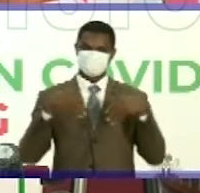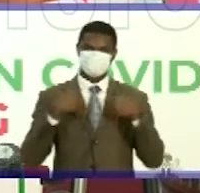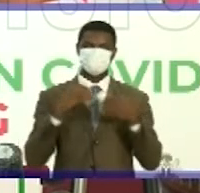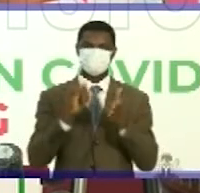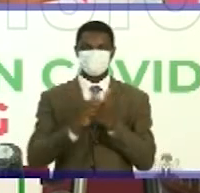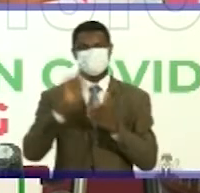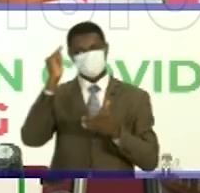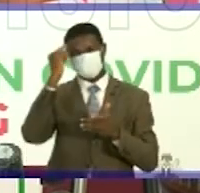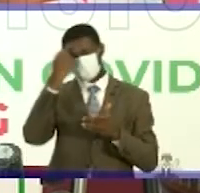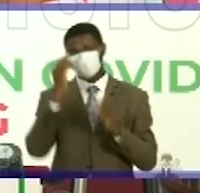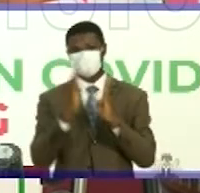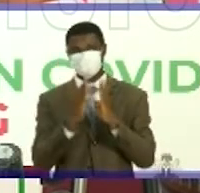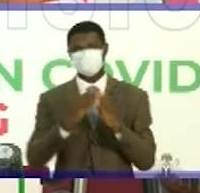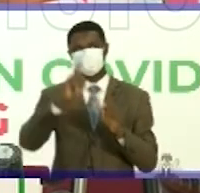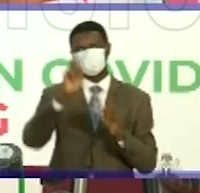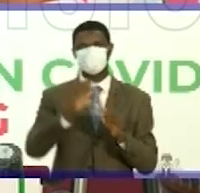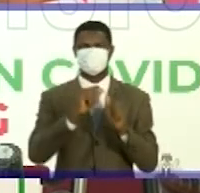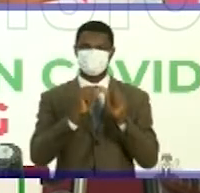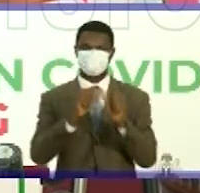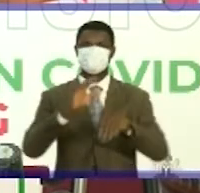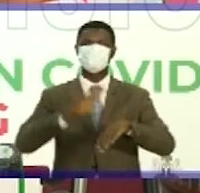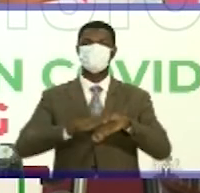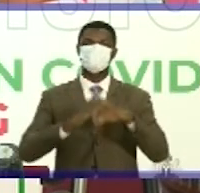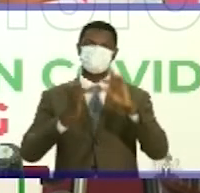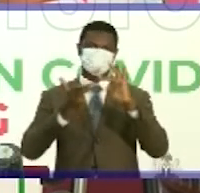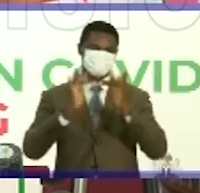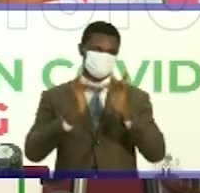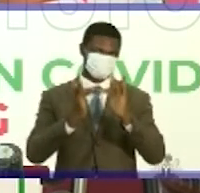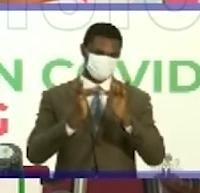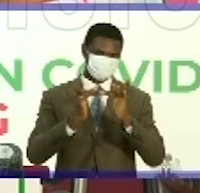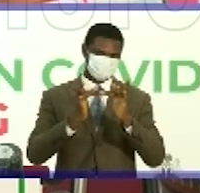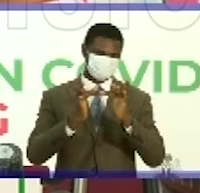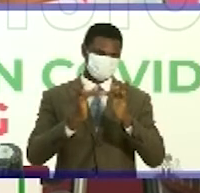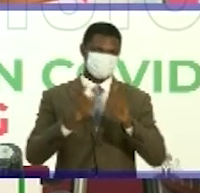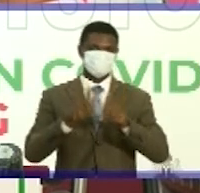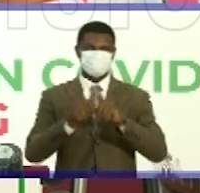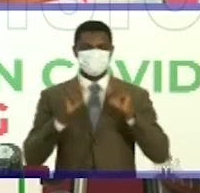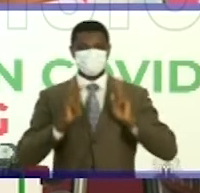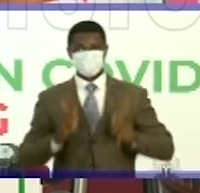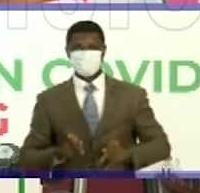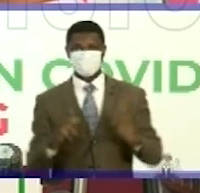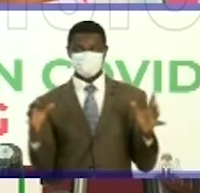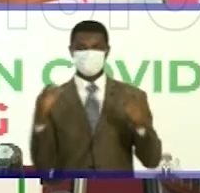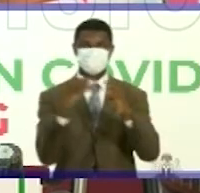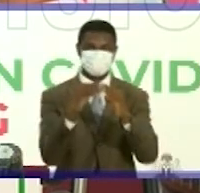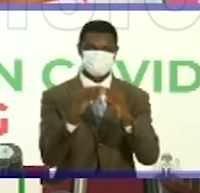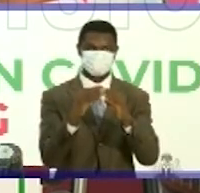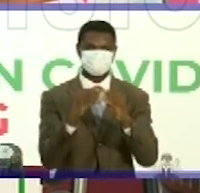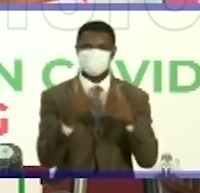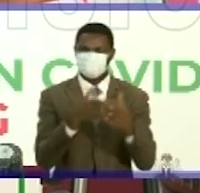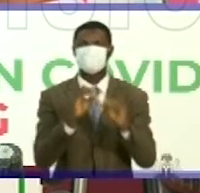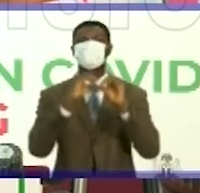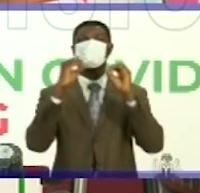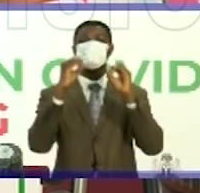virtual as much as possible, while maintaining restrictions on physical meetings, including official trips,